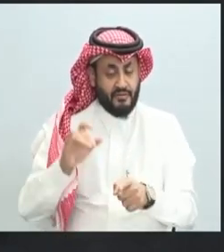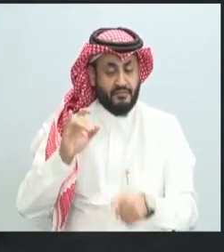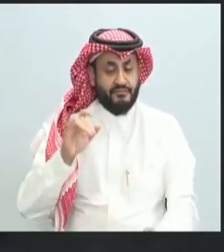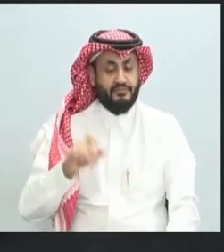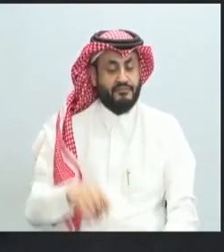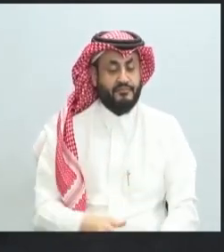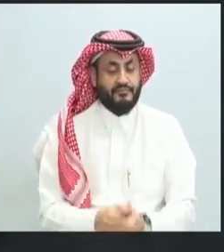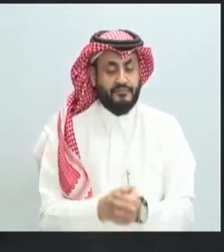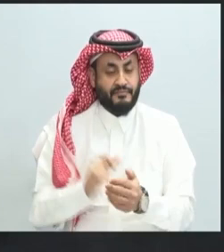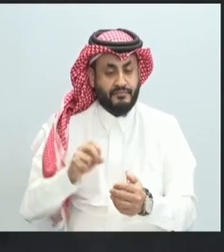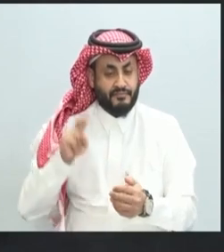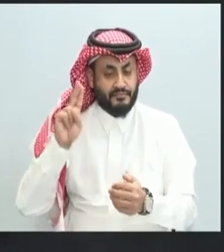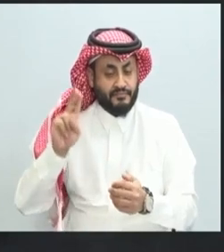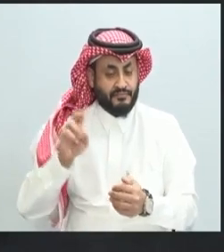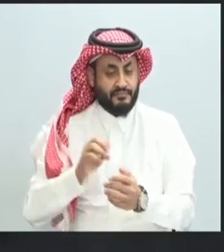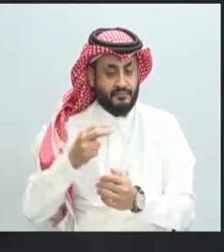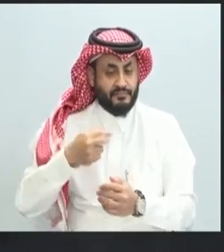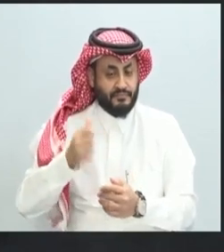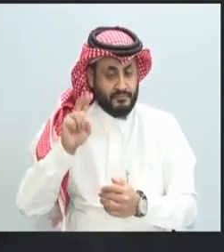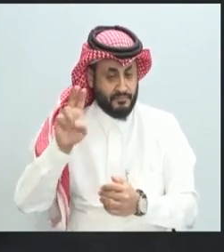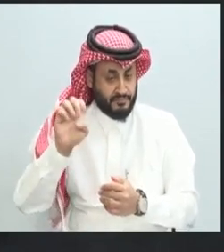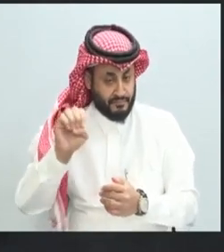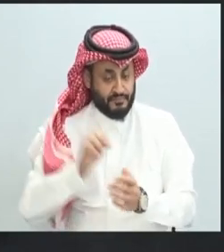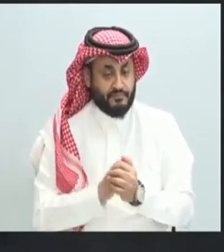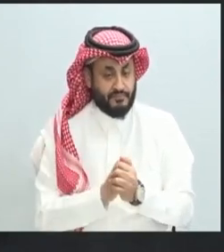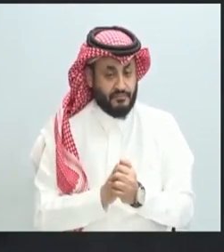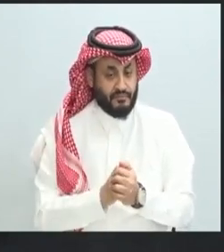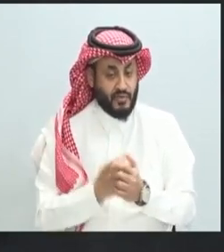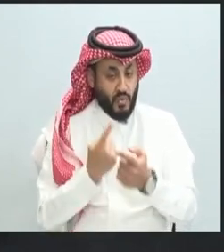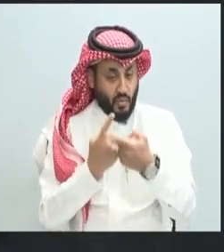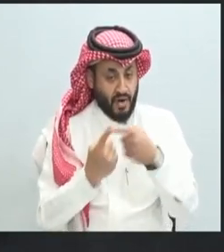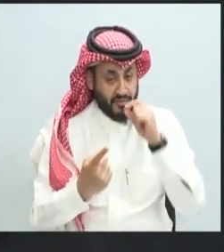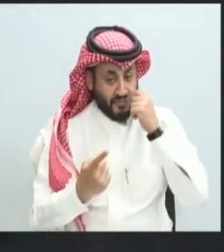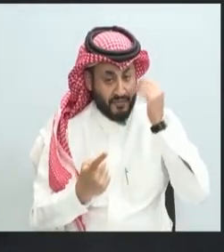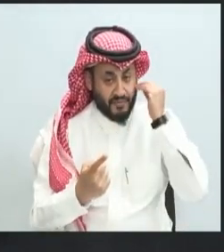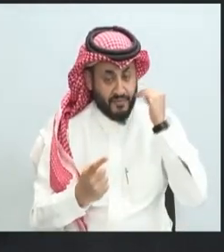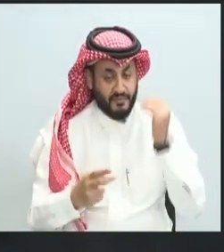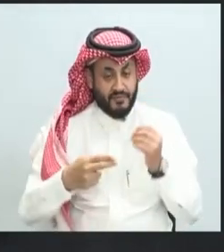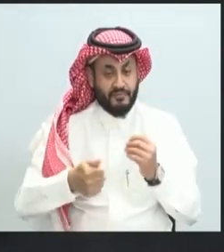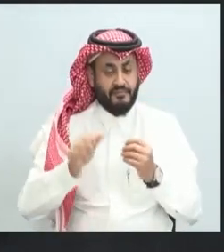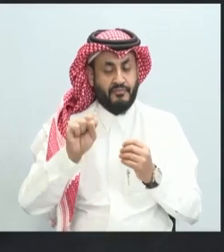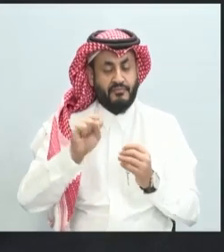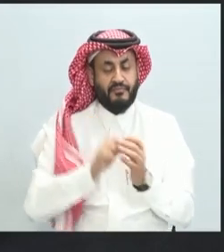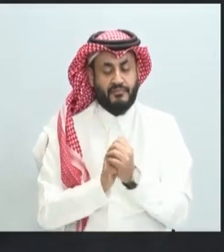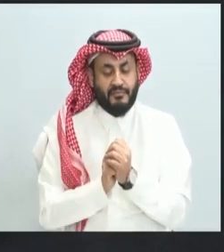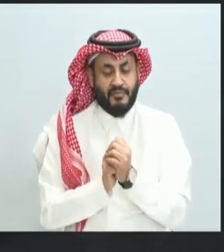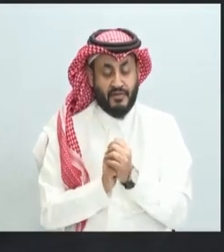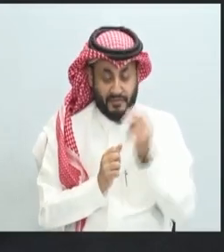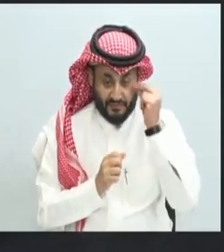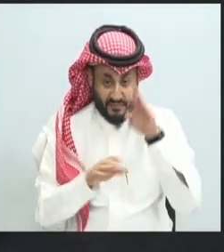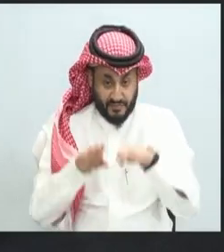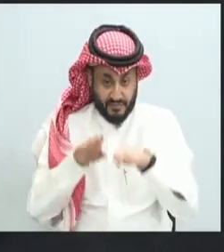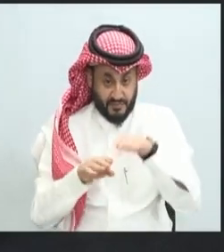you or your partner, you can say, you have a black hair. So this is the difference